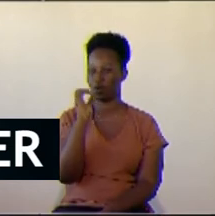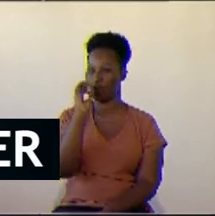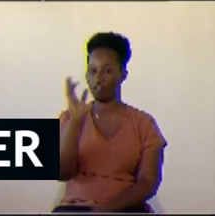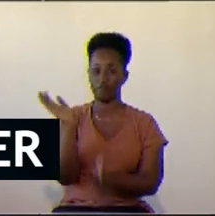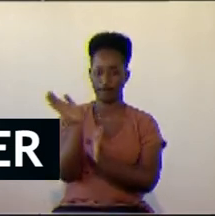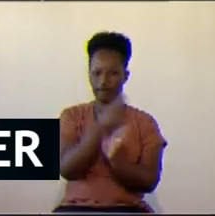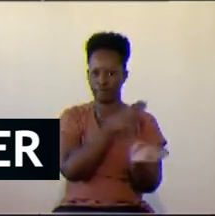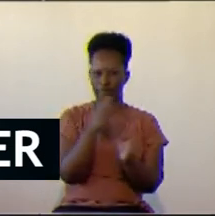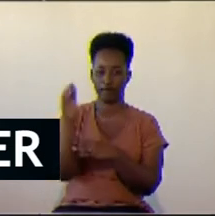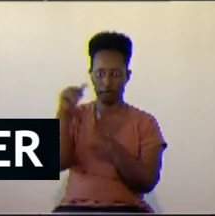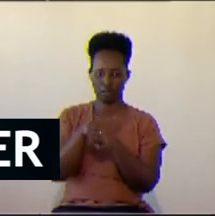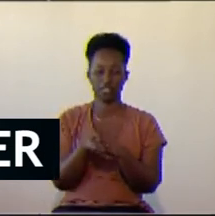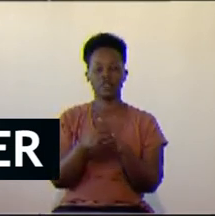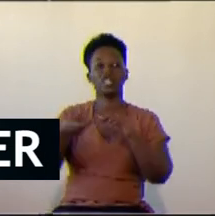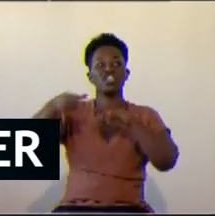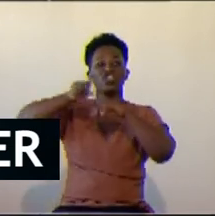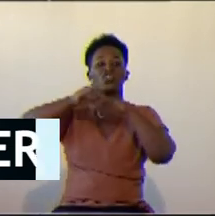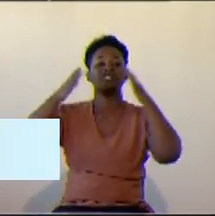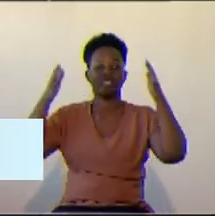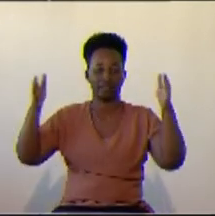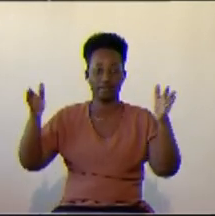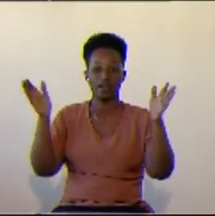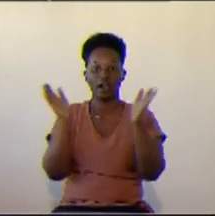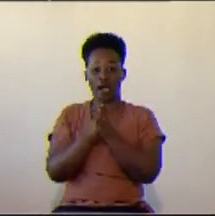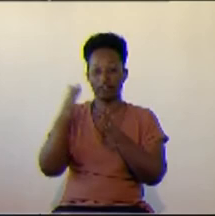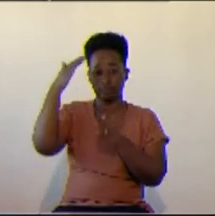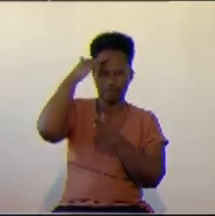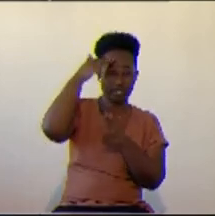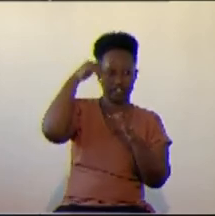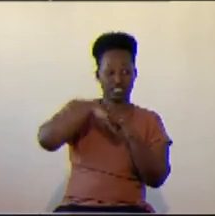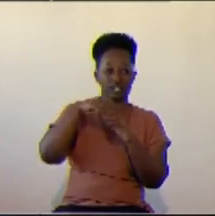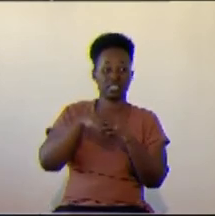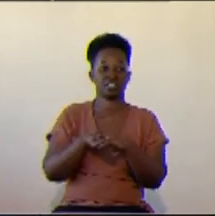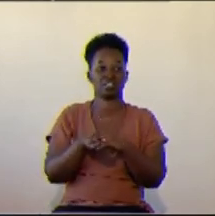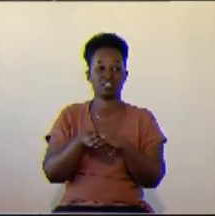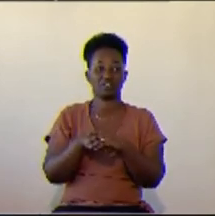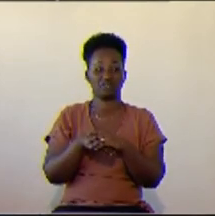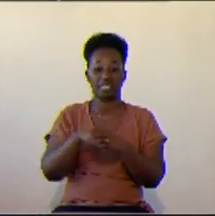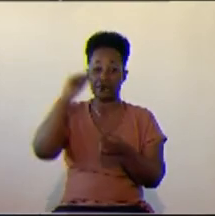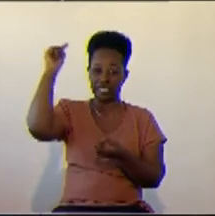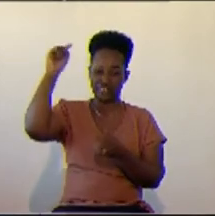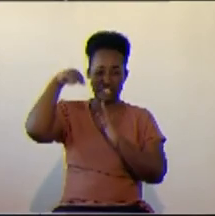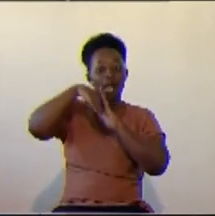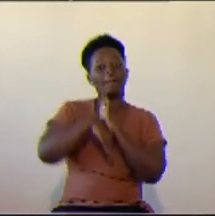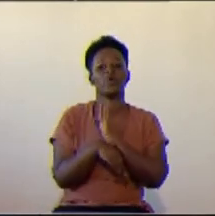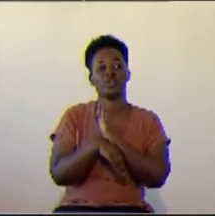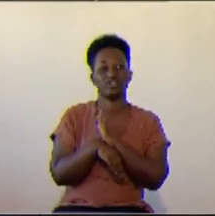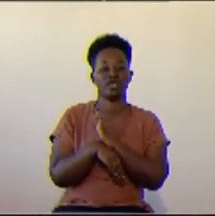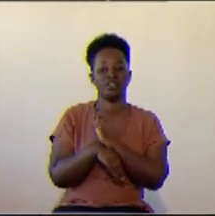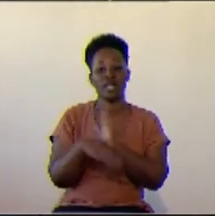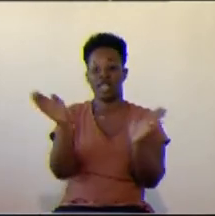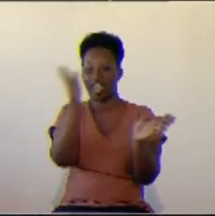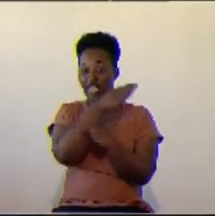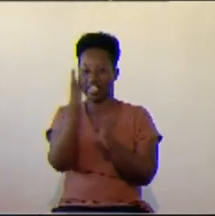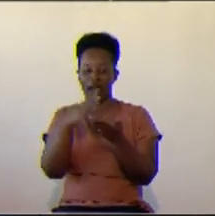of this air will increase. And the pressure inside here will decrease. When you increase the